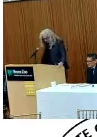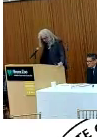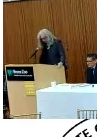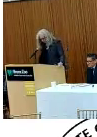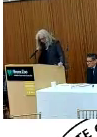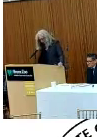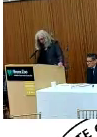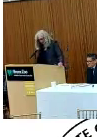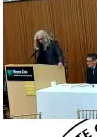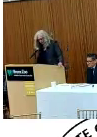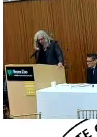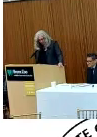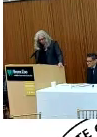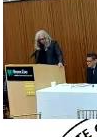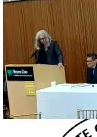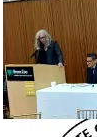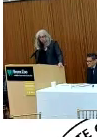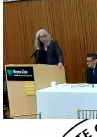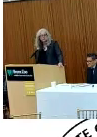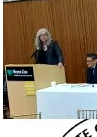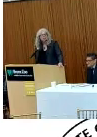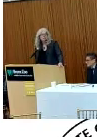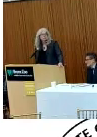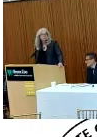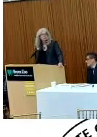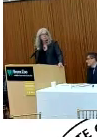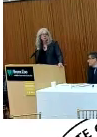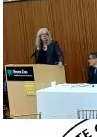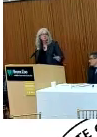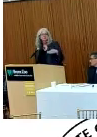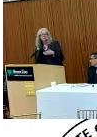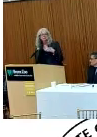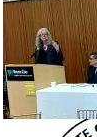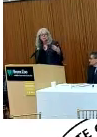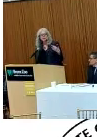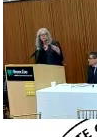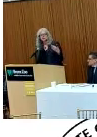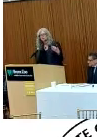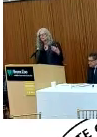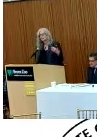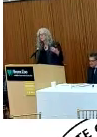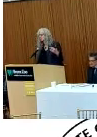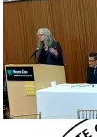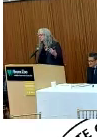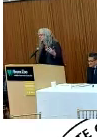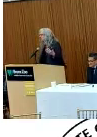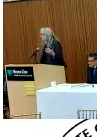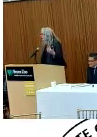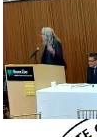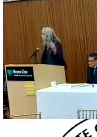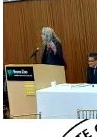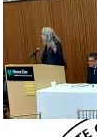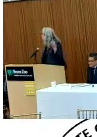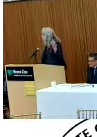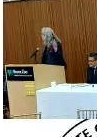and um fraud and then the protect our homes initiative which um is an expanding initiative this year for